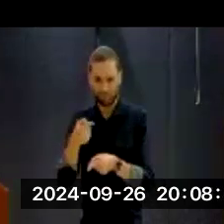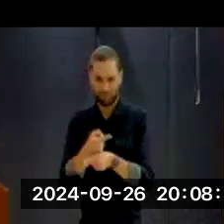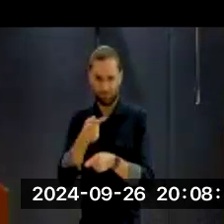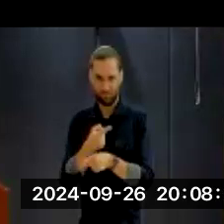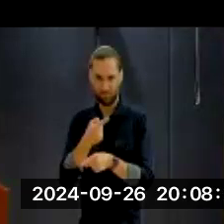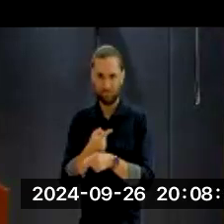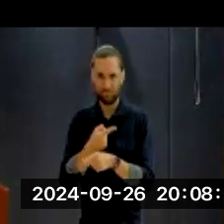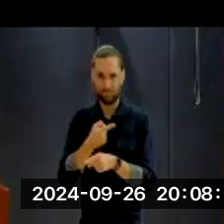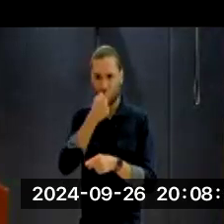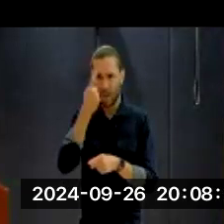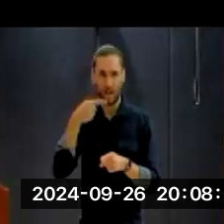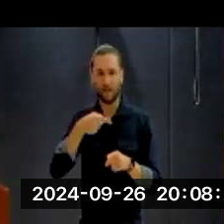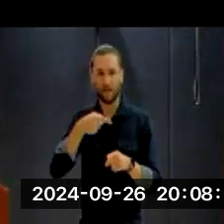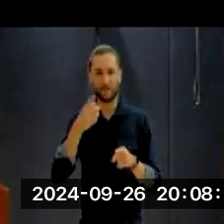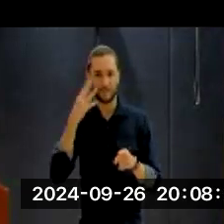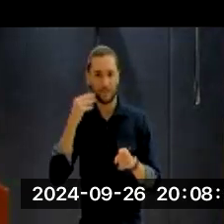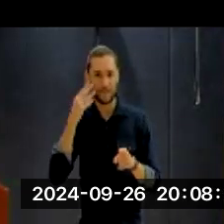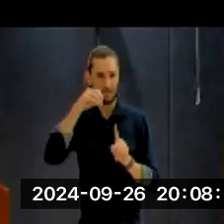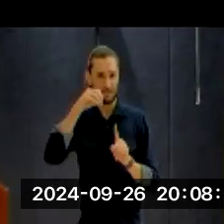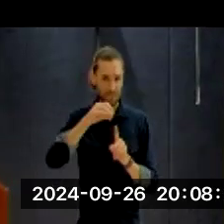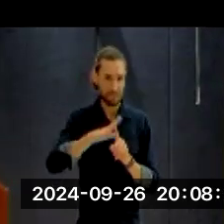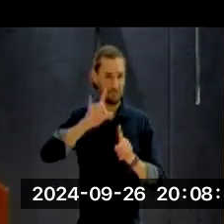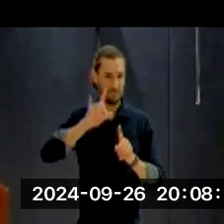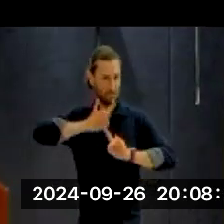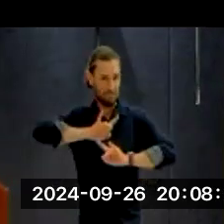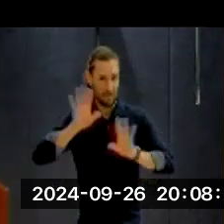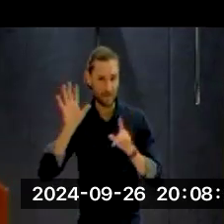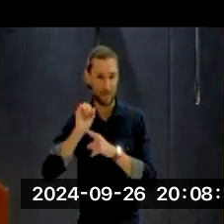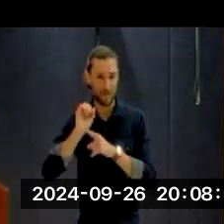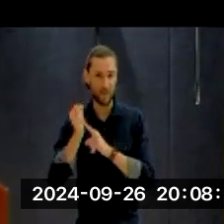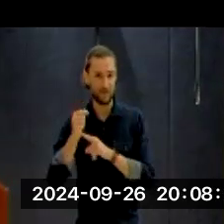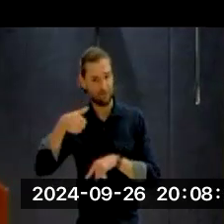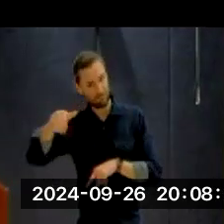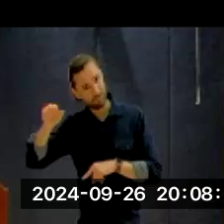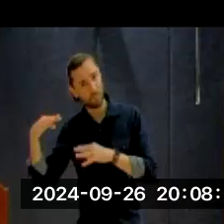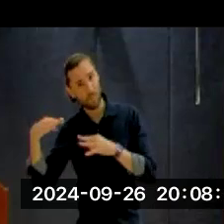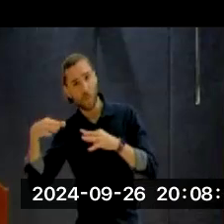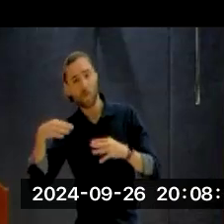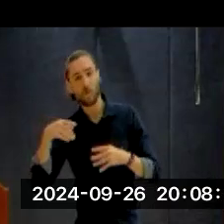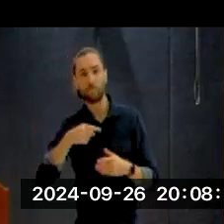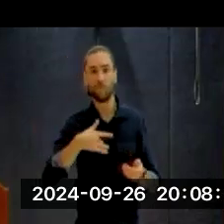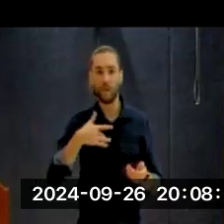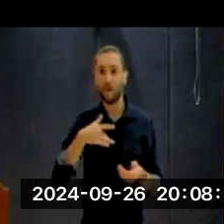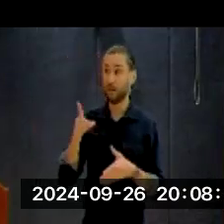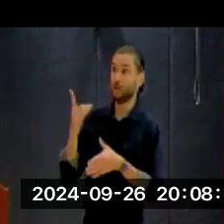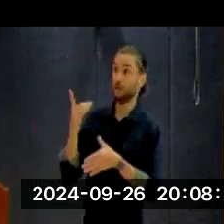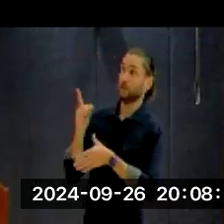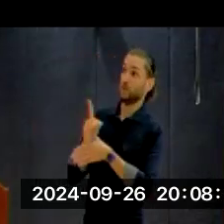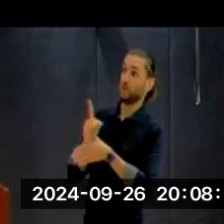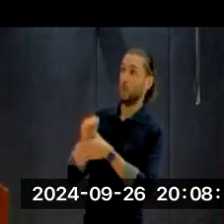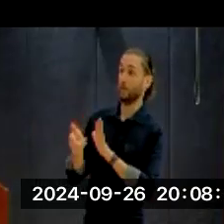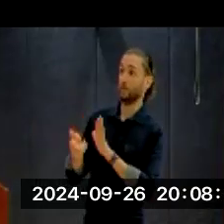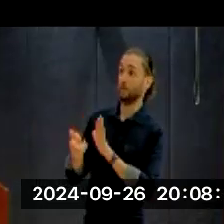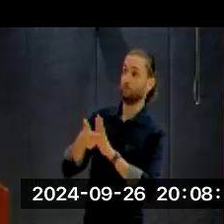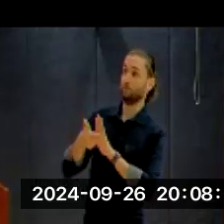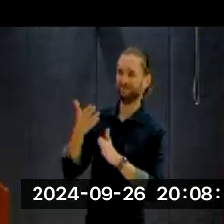abnormal situation of war. And they did not think that what they were living with was therefore a disorder. And